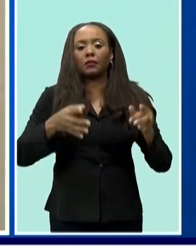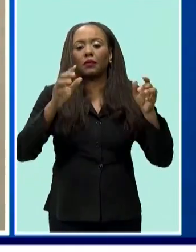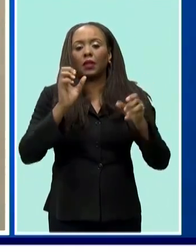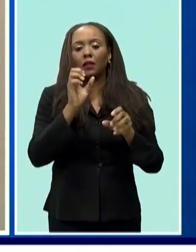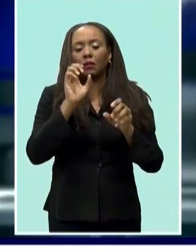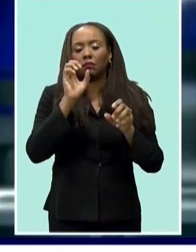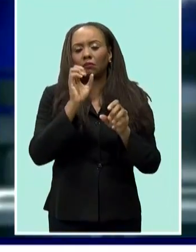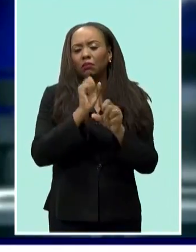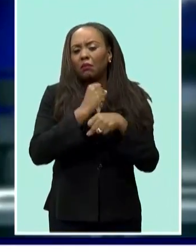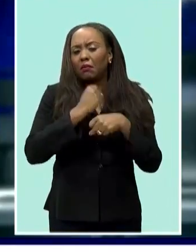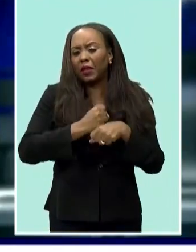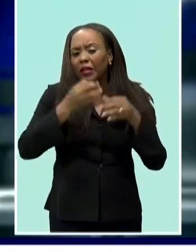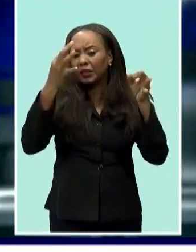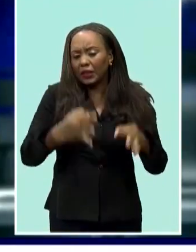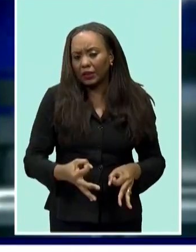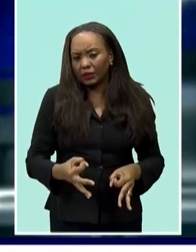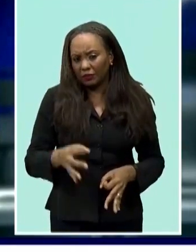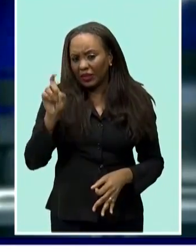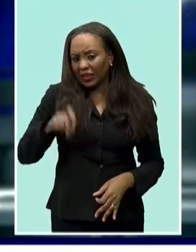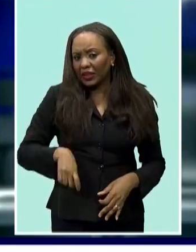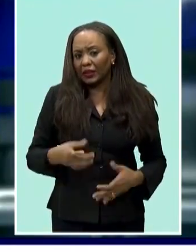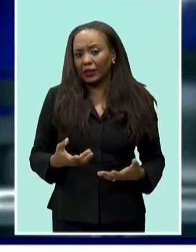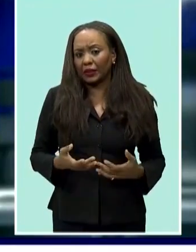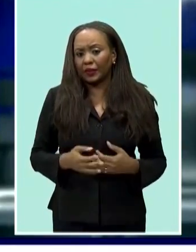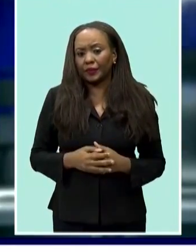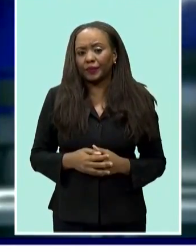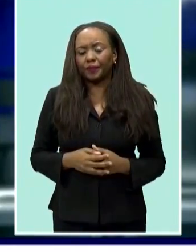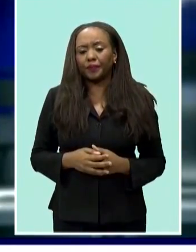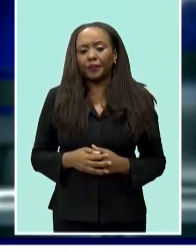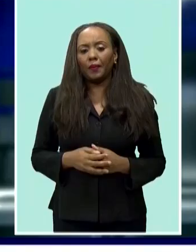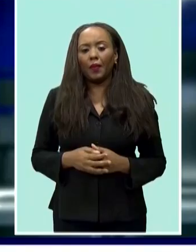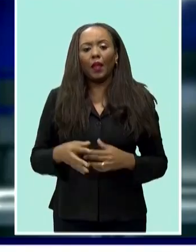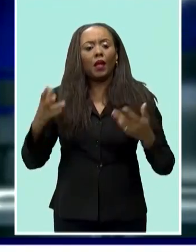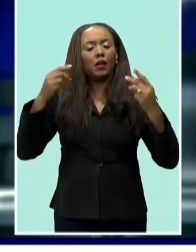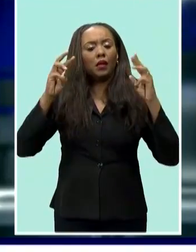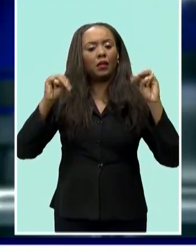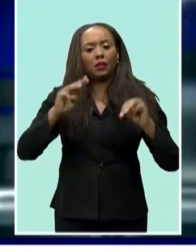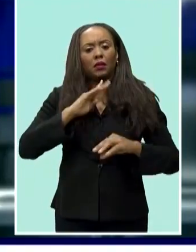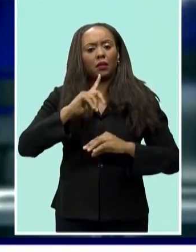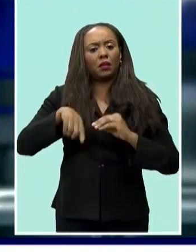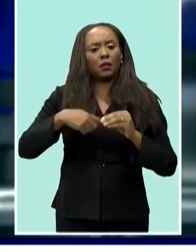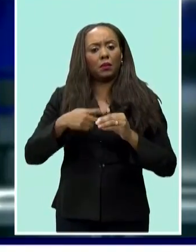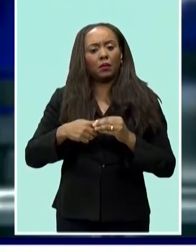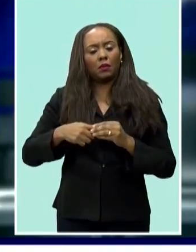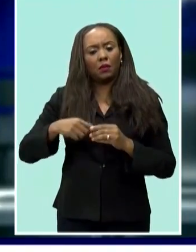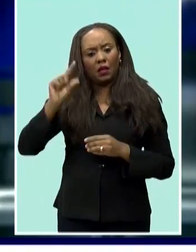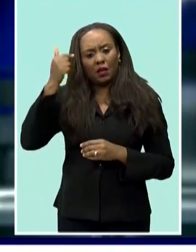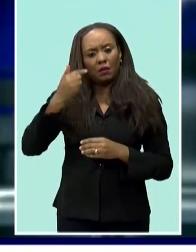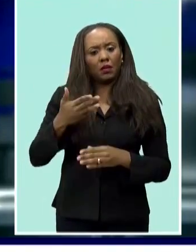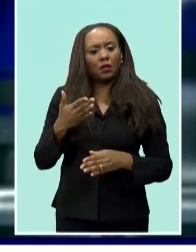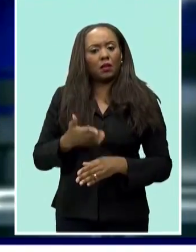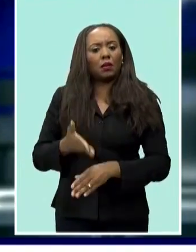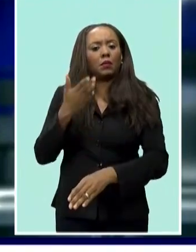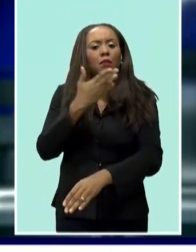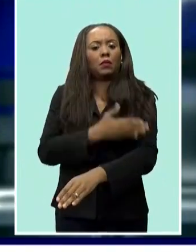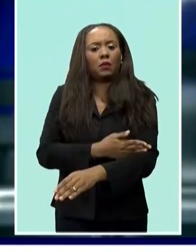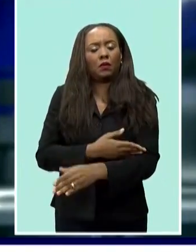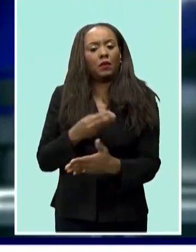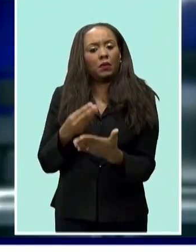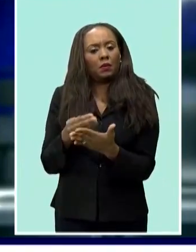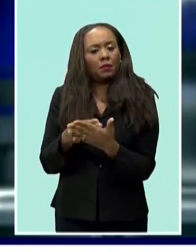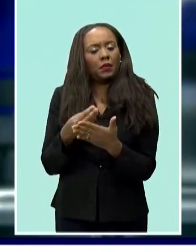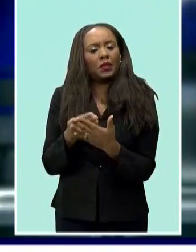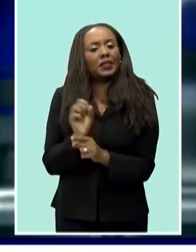by you as well. Well, the Prime Minister updated the diaspora on her government's efforts to improve the country's fiscal